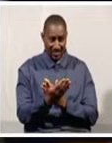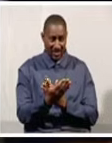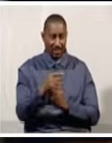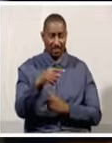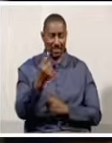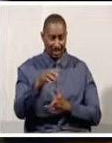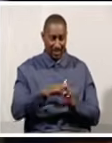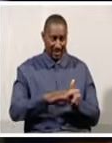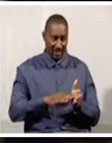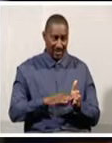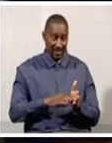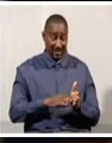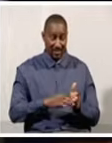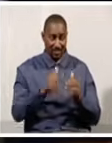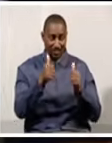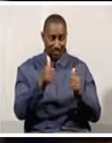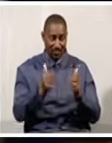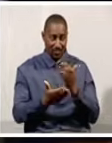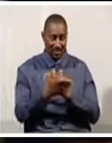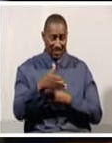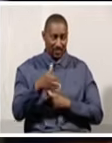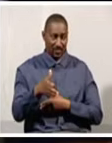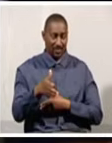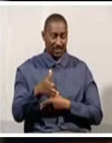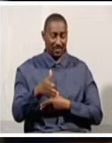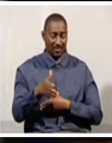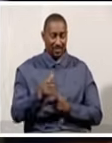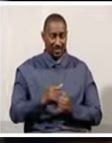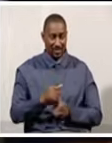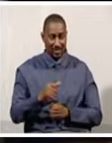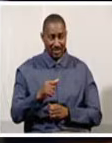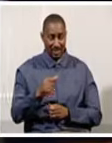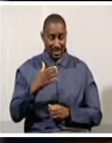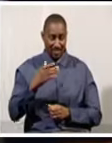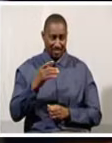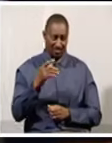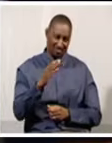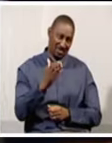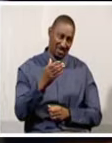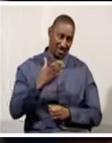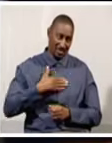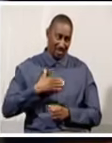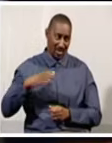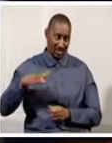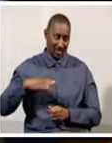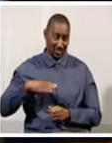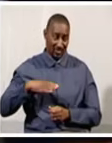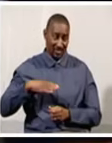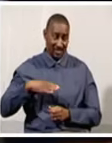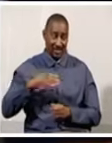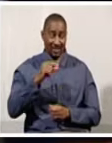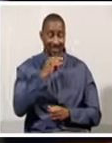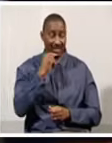thought. But that morning, the one of my bosses, I think Mr. Peter Denk, came later to